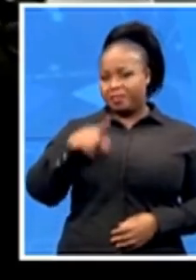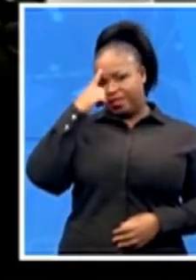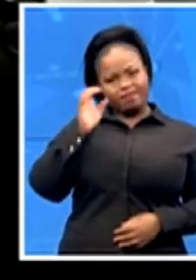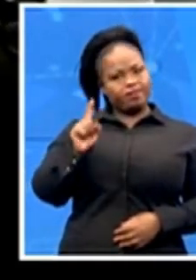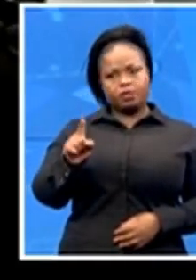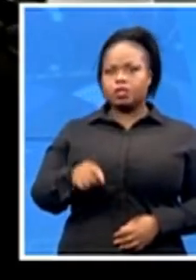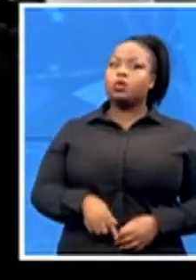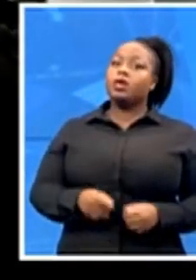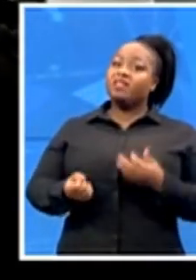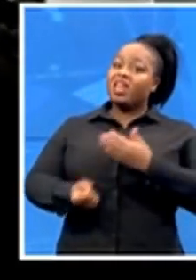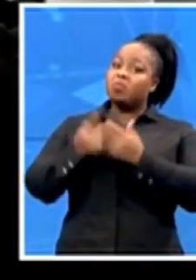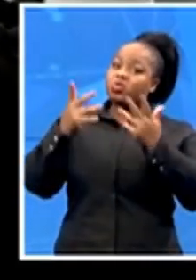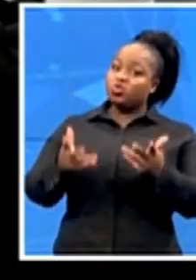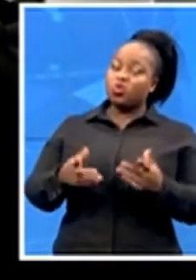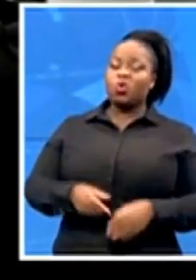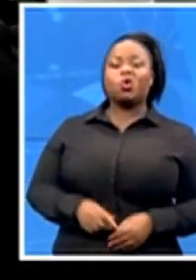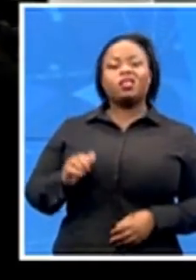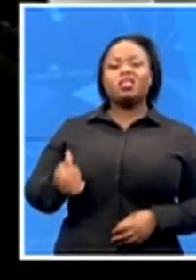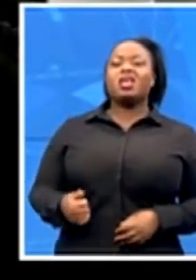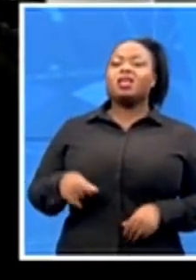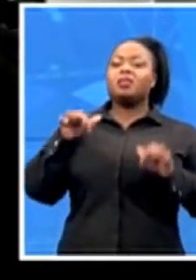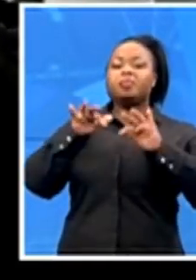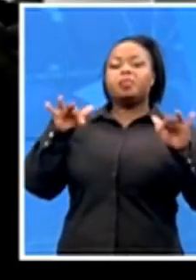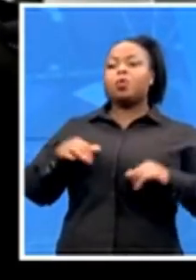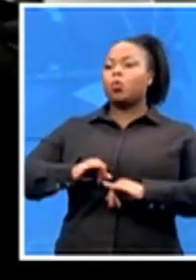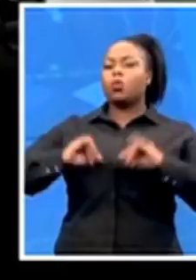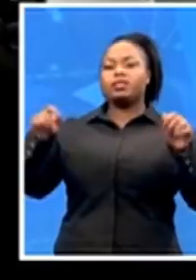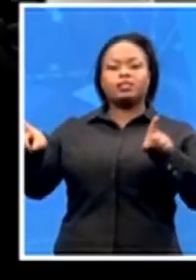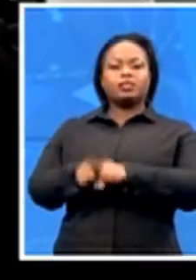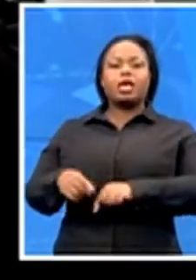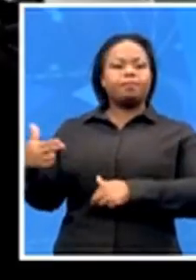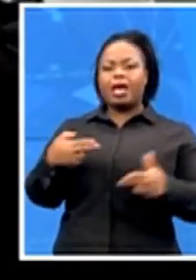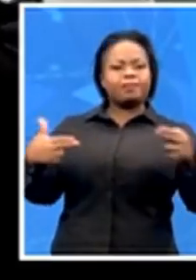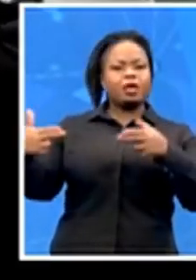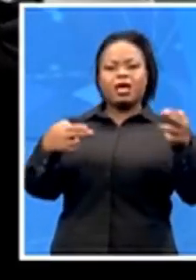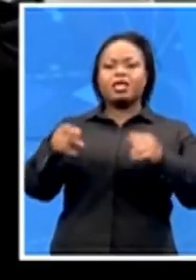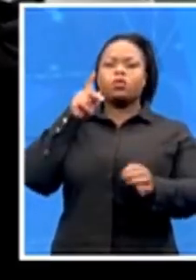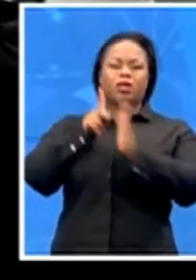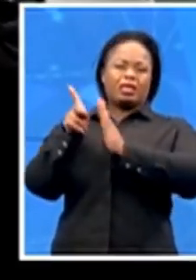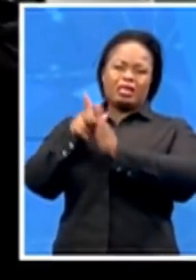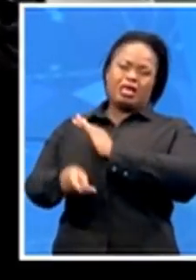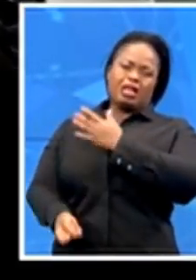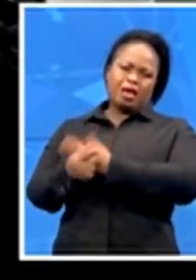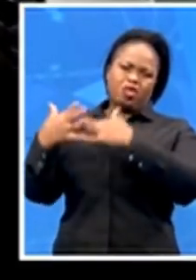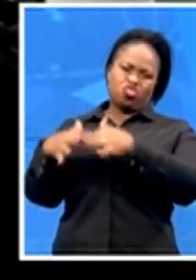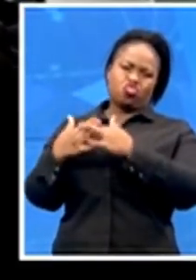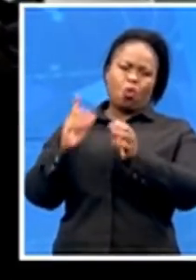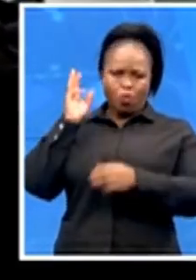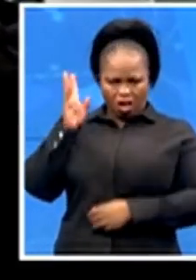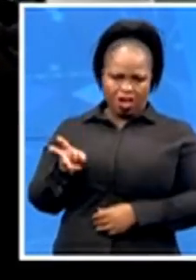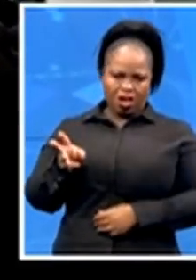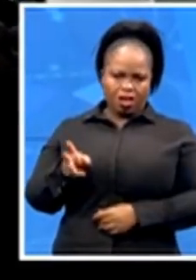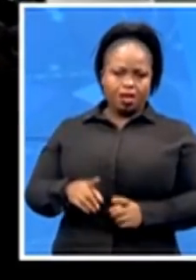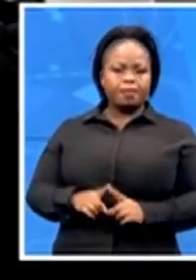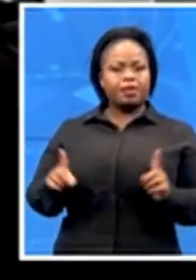a worse kind of scenario than what you're speaking about. All I'm saying is that police have a responsibility to